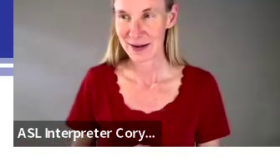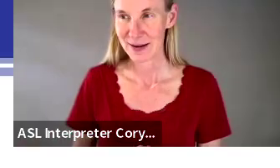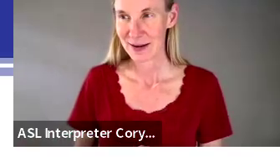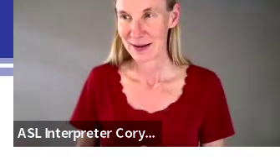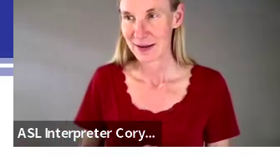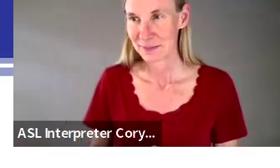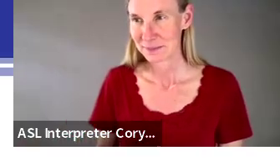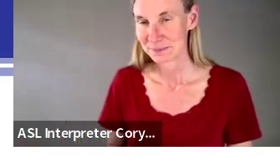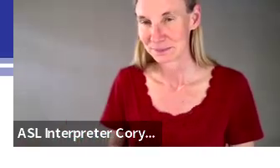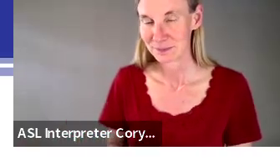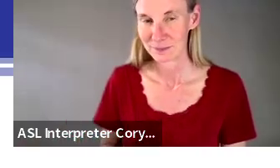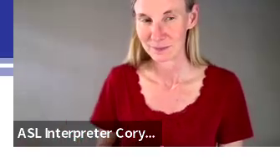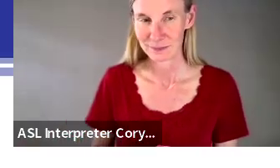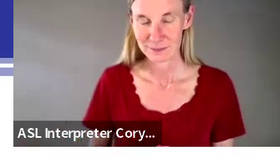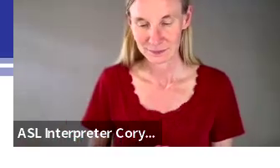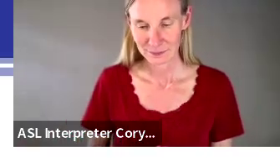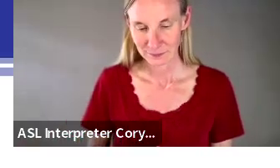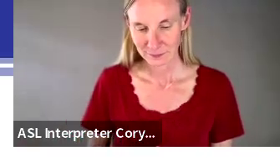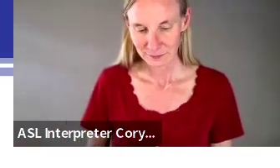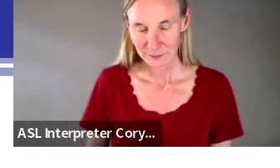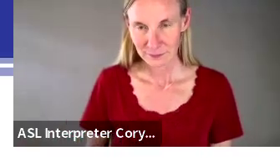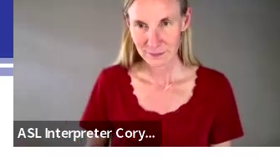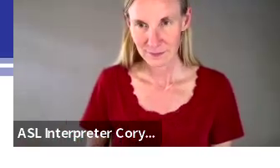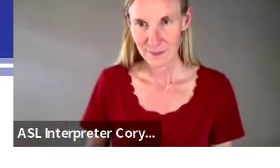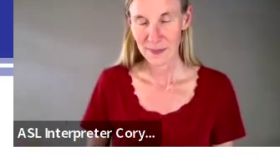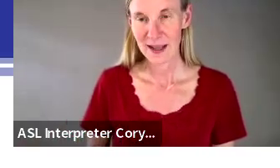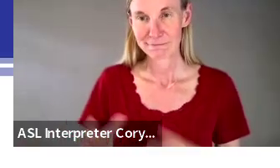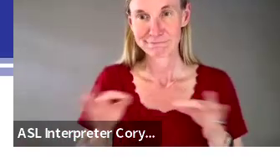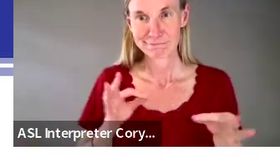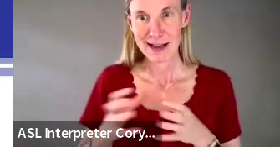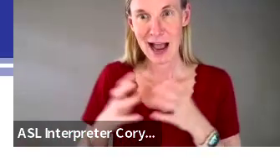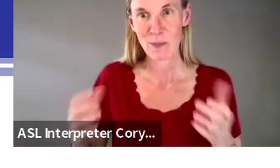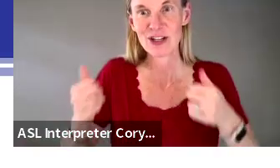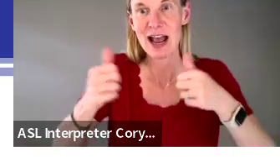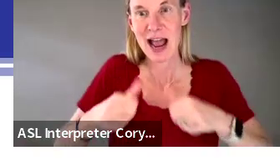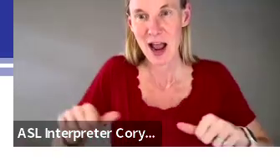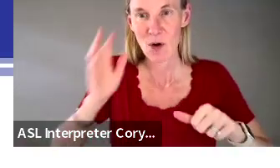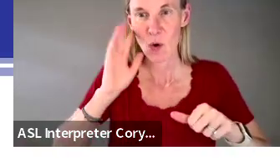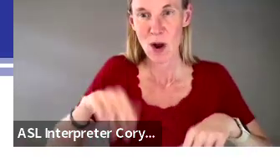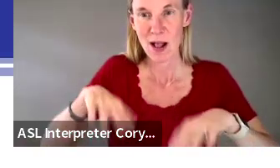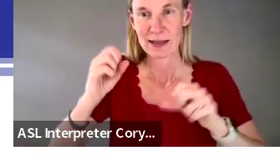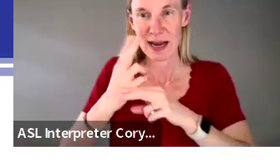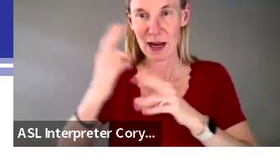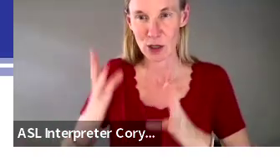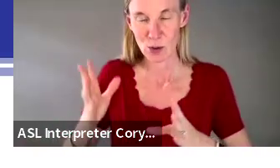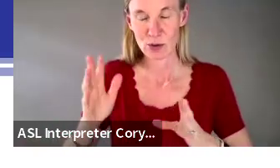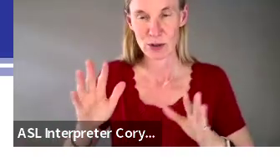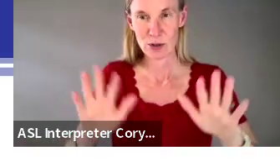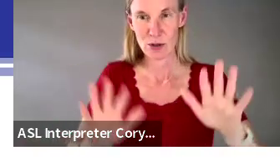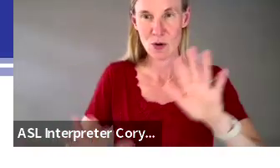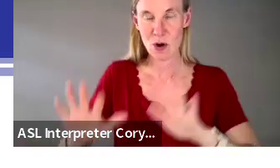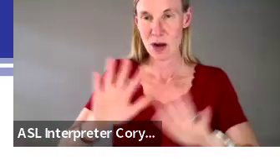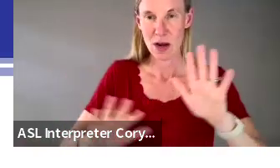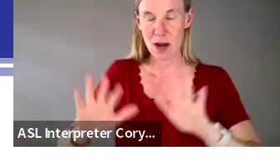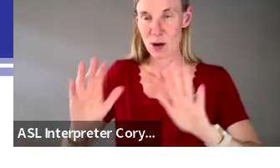And that describes how much effort is it going to take a user to reorient if they did